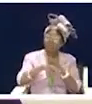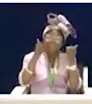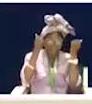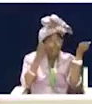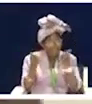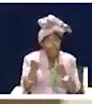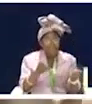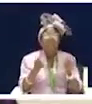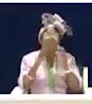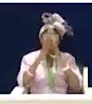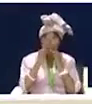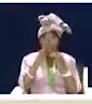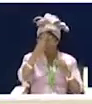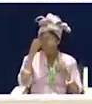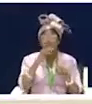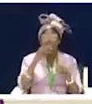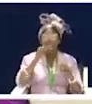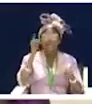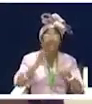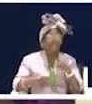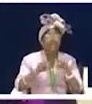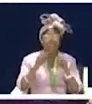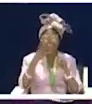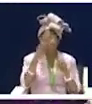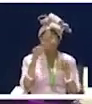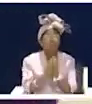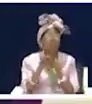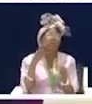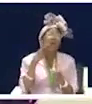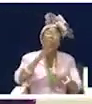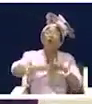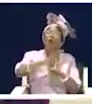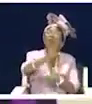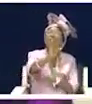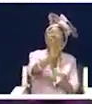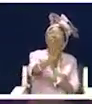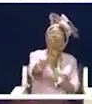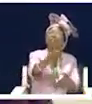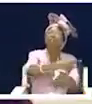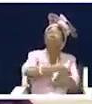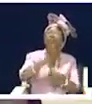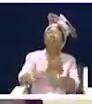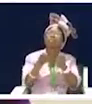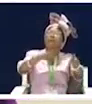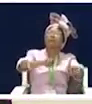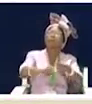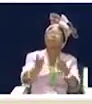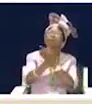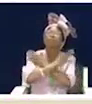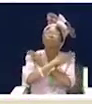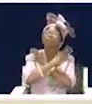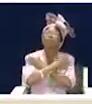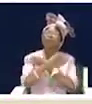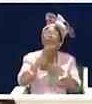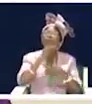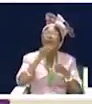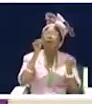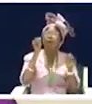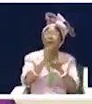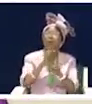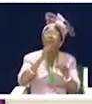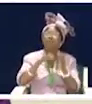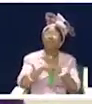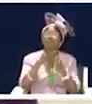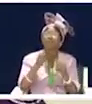sleeping because I cannot stay with her. On the seventh day, which happened to be a Sunday, normally I will walk in the morning to check on